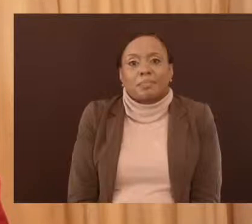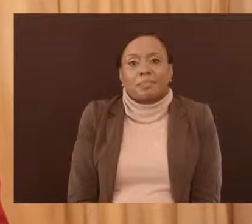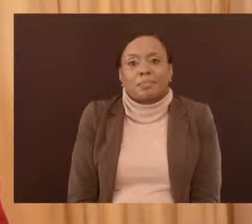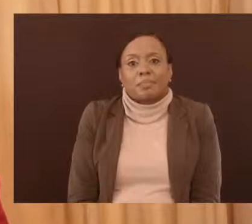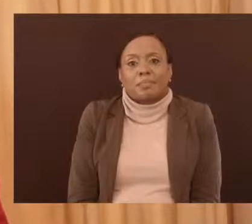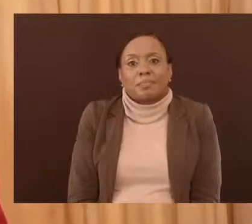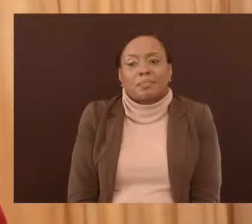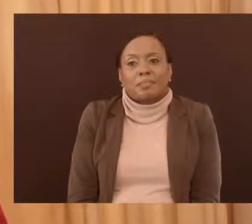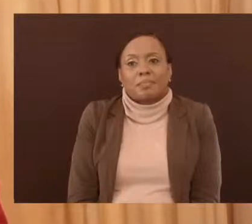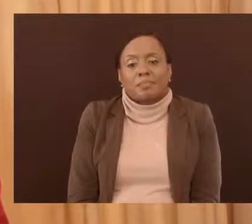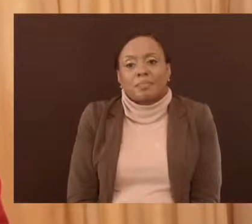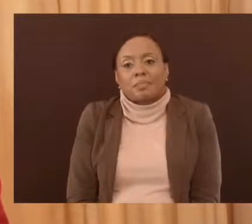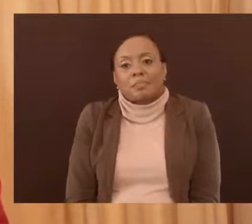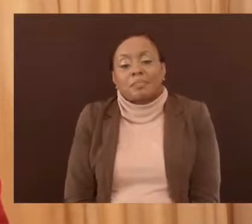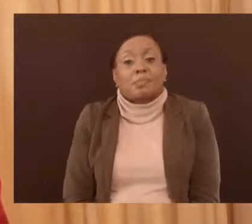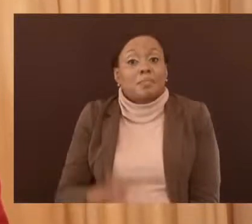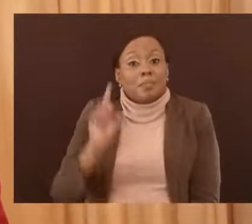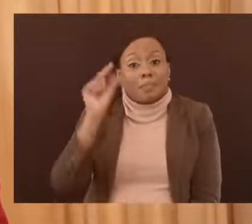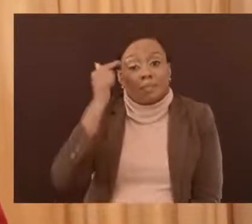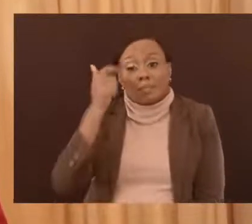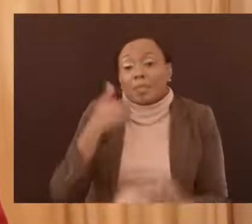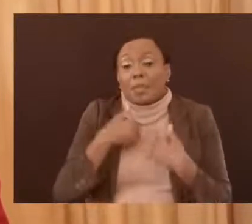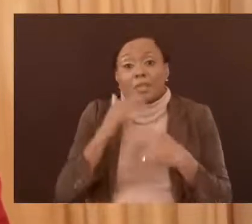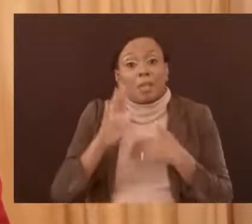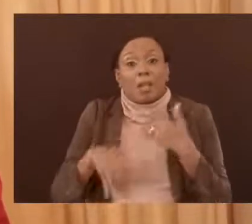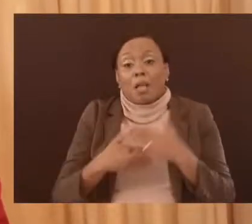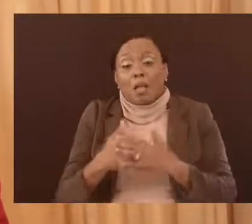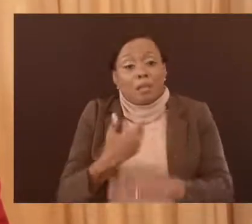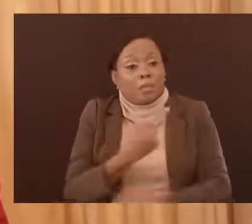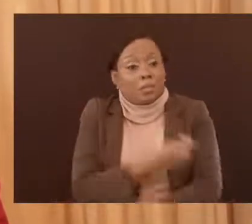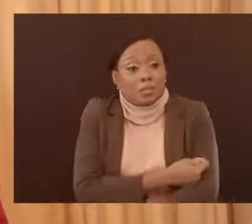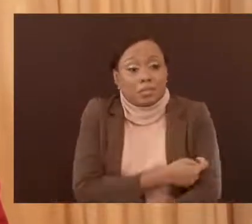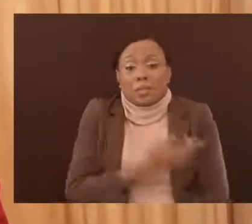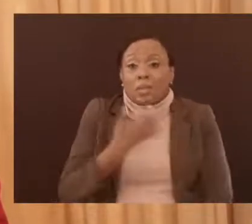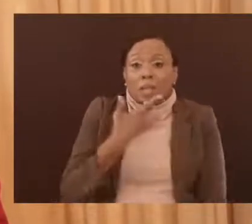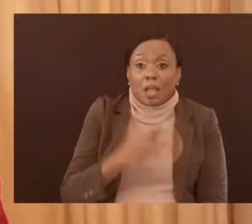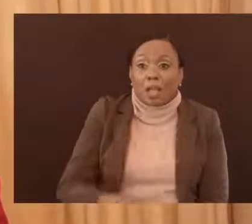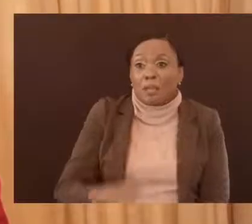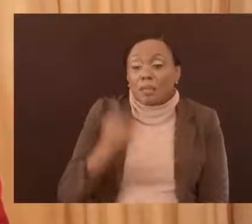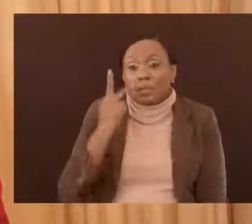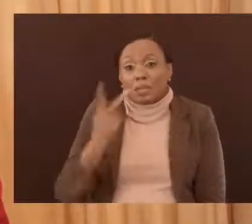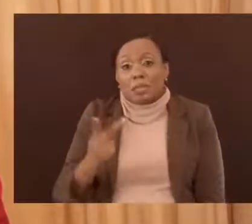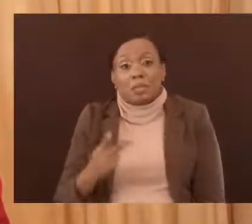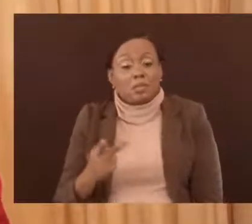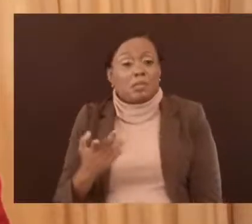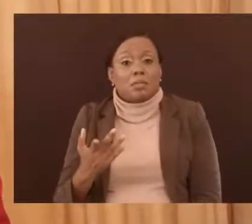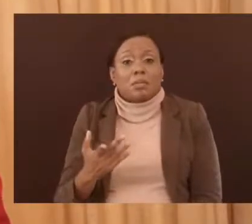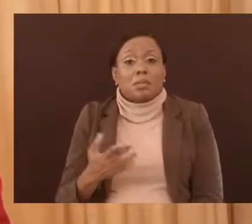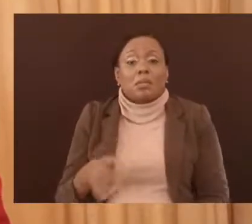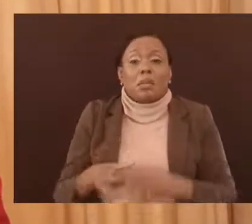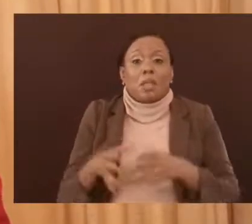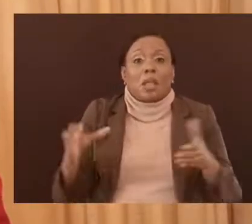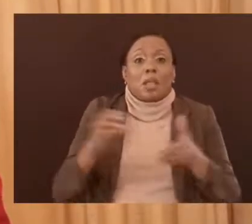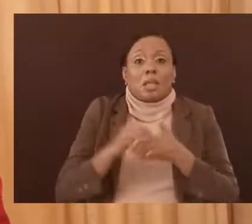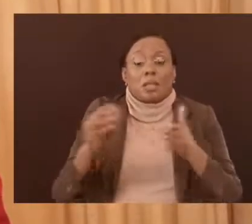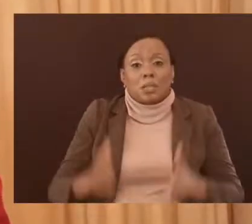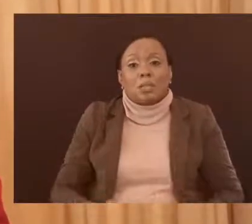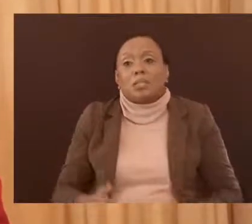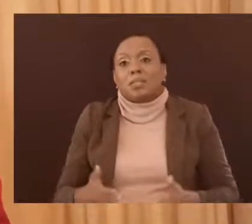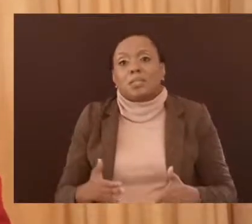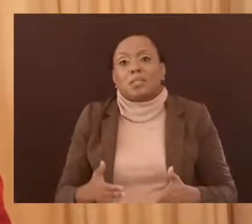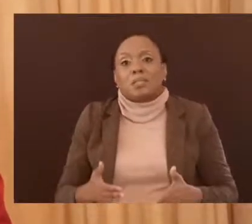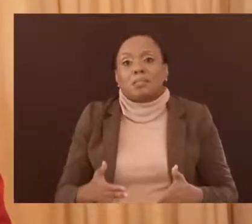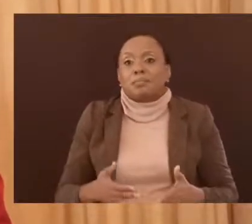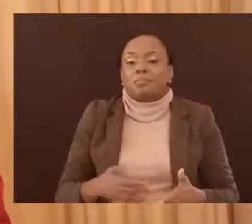at this point. We've got all the vaccines. Fortunately, we're seeing the uptake from some of the students in our